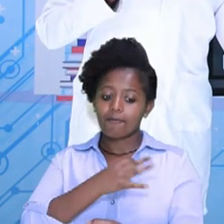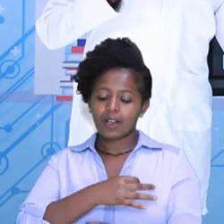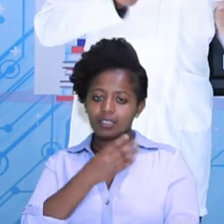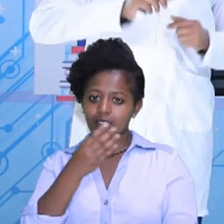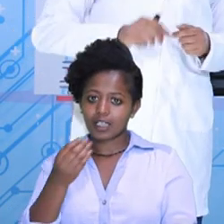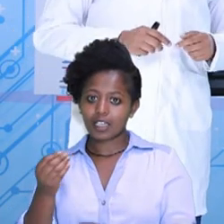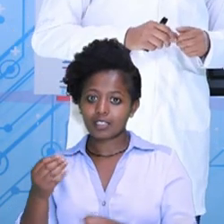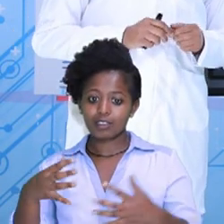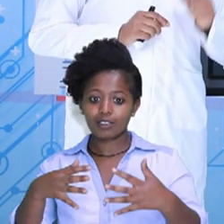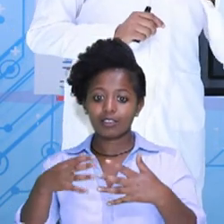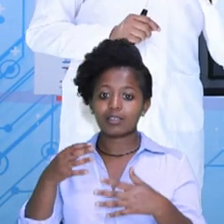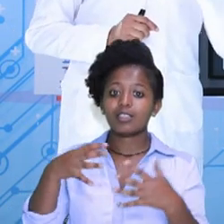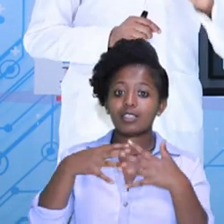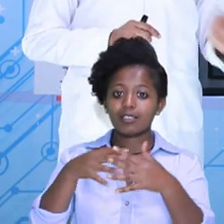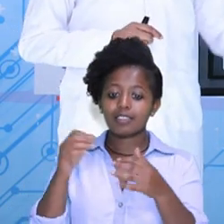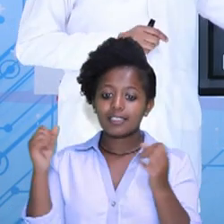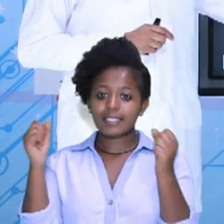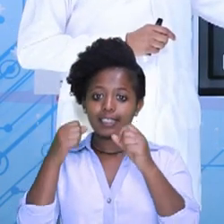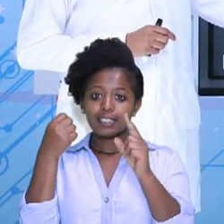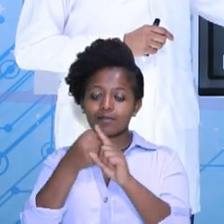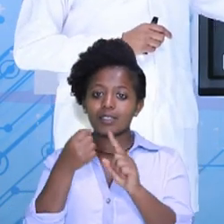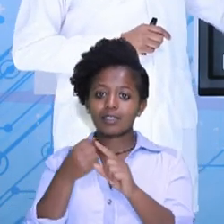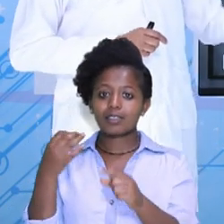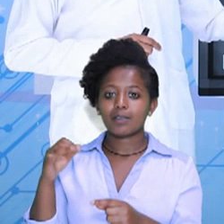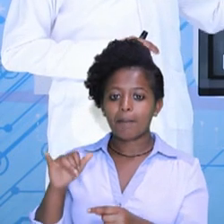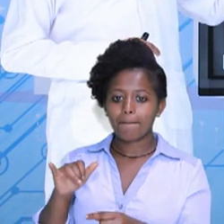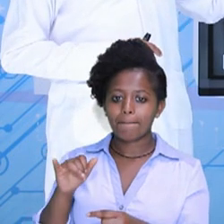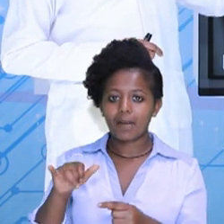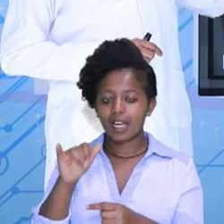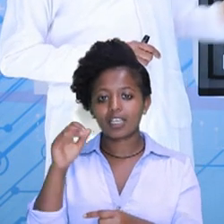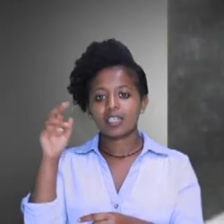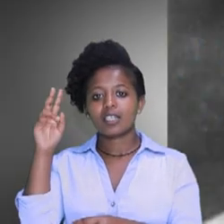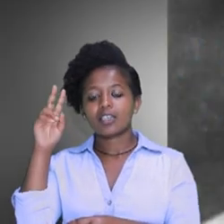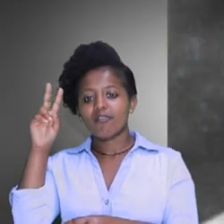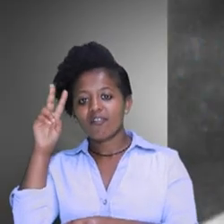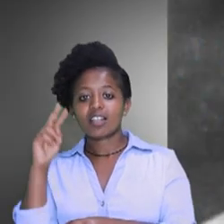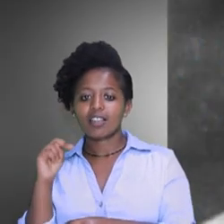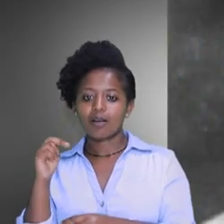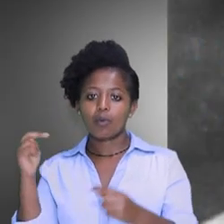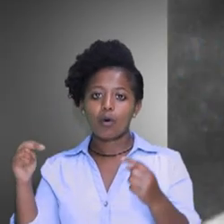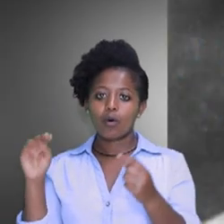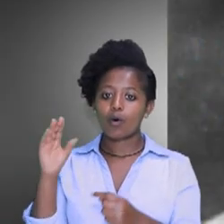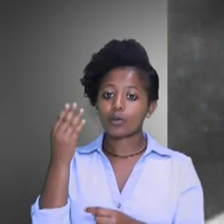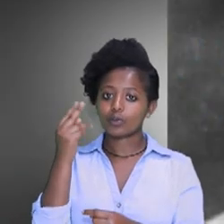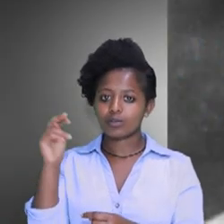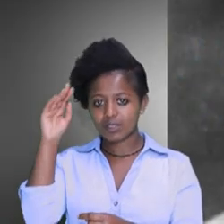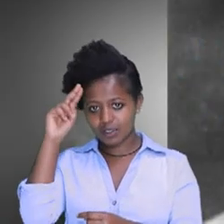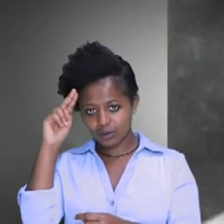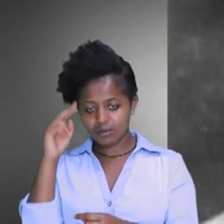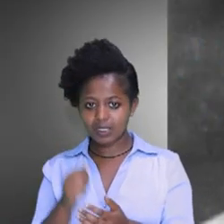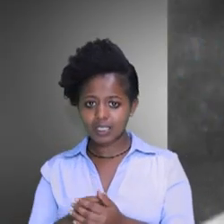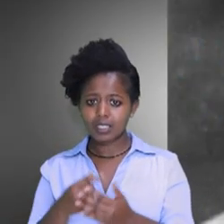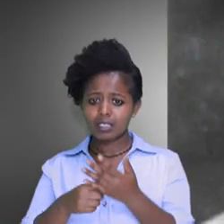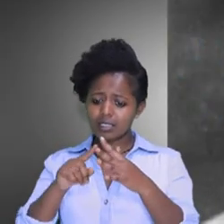and USA, was defeated by the Vietnam, Ho Chi Minh. Ho Chi Minh,